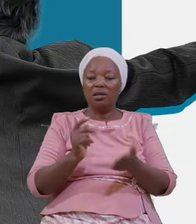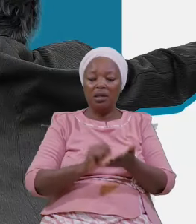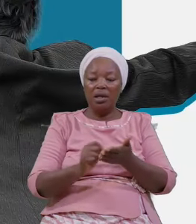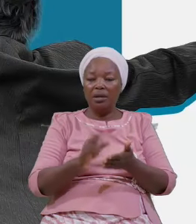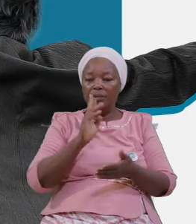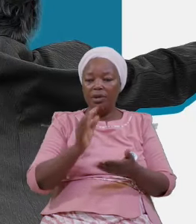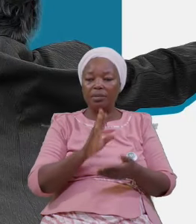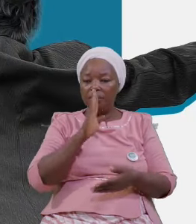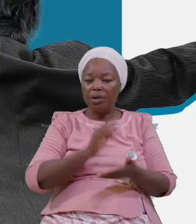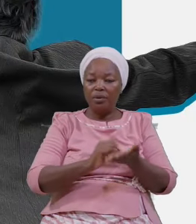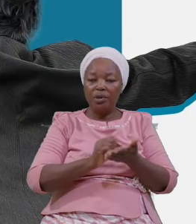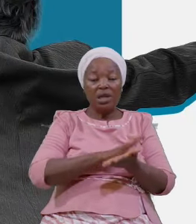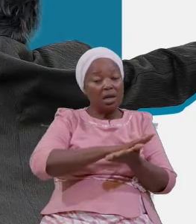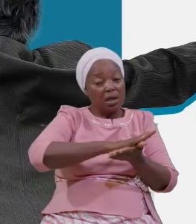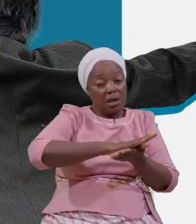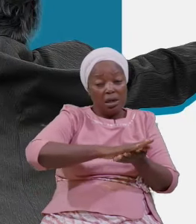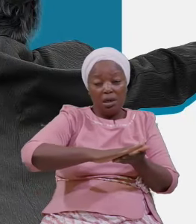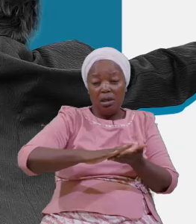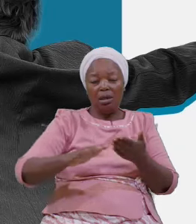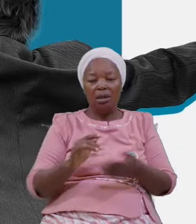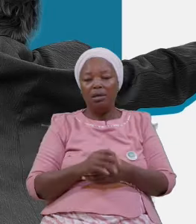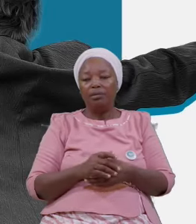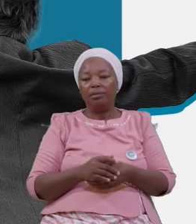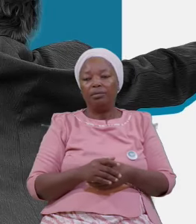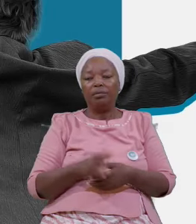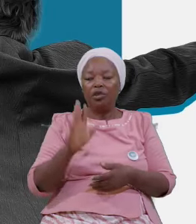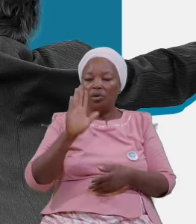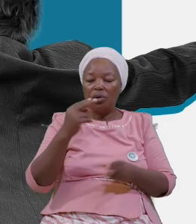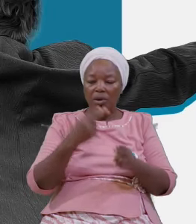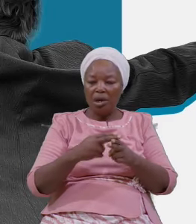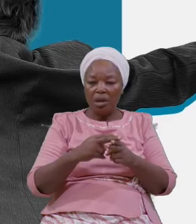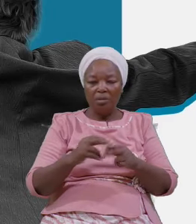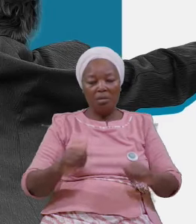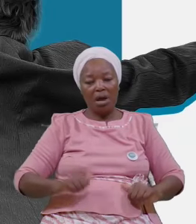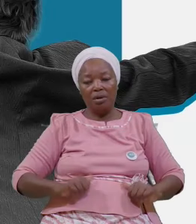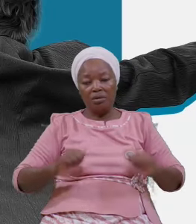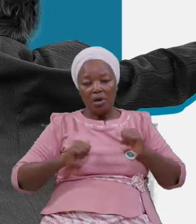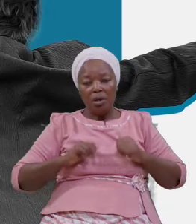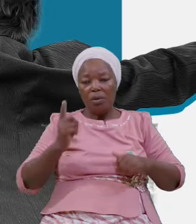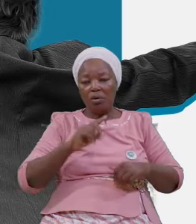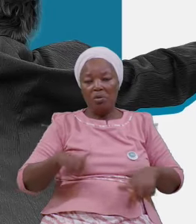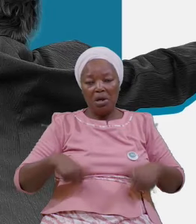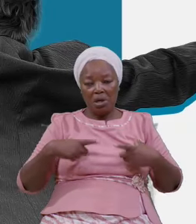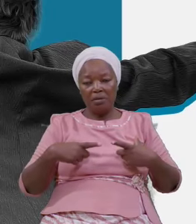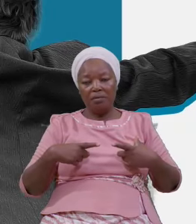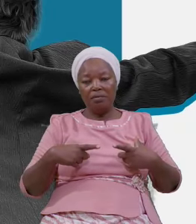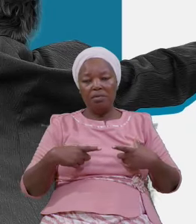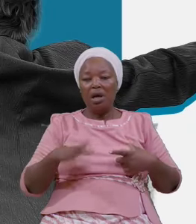their address, their phone numbers very clearly. Make sure